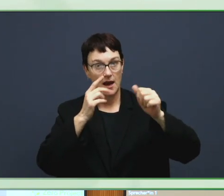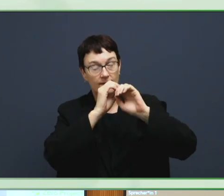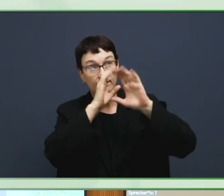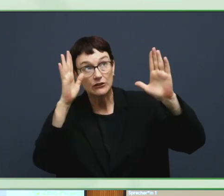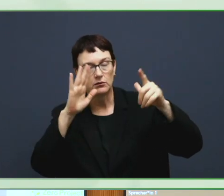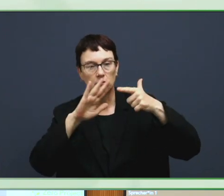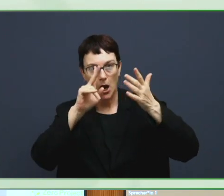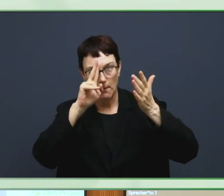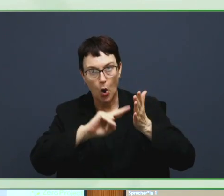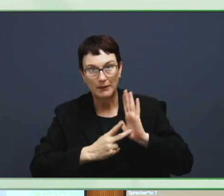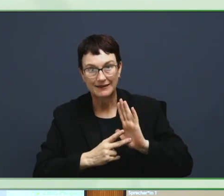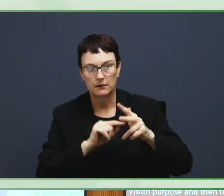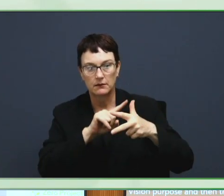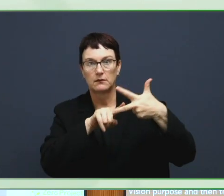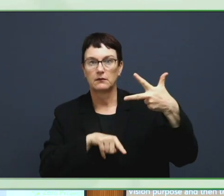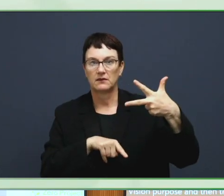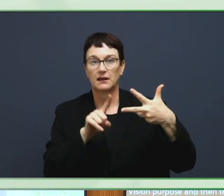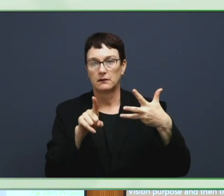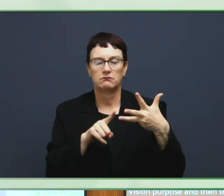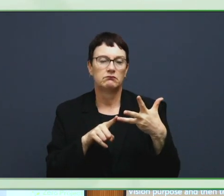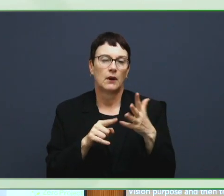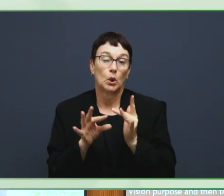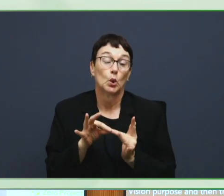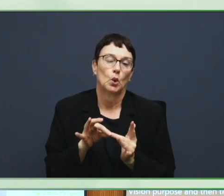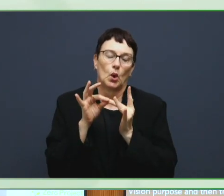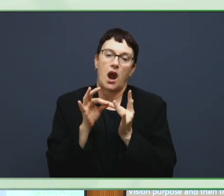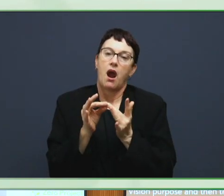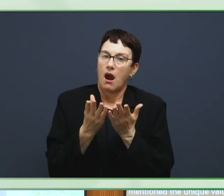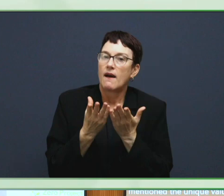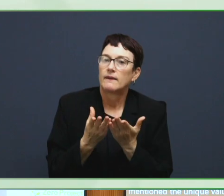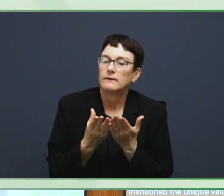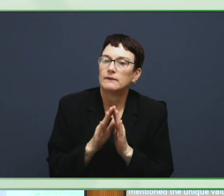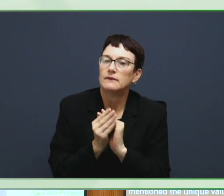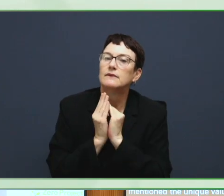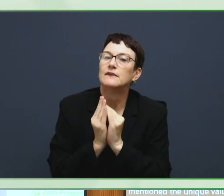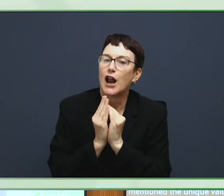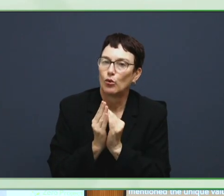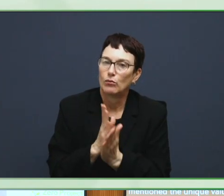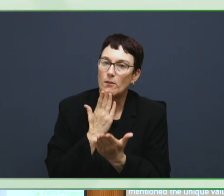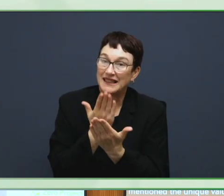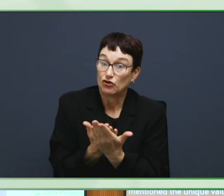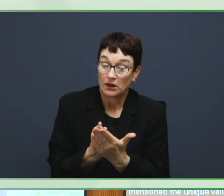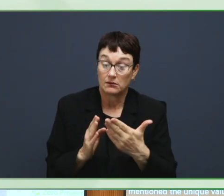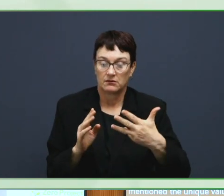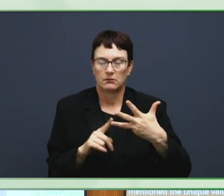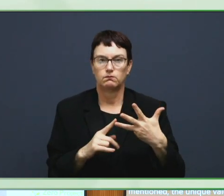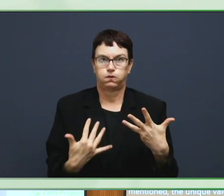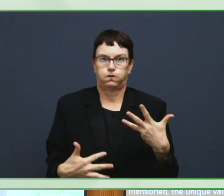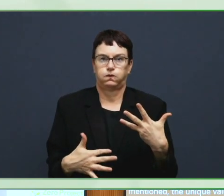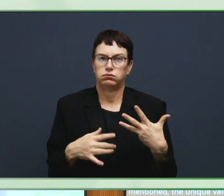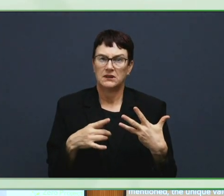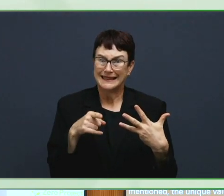elements that are mentioned, the unique value proposition, in my view, is essential for the ability to scale. Now we have to be really